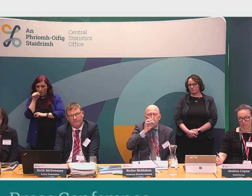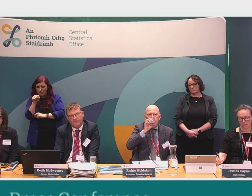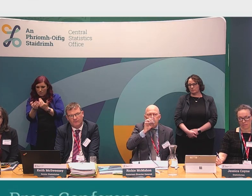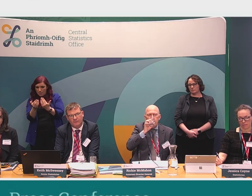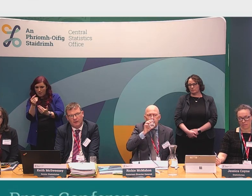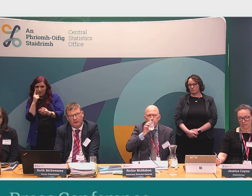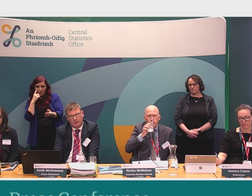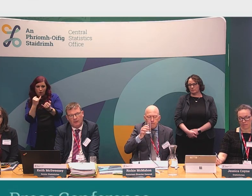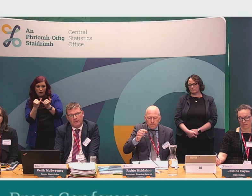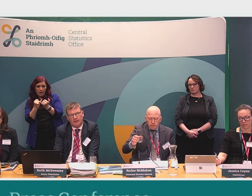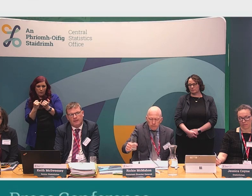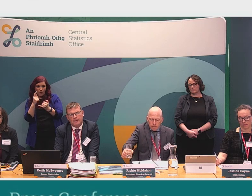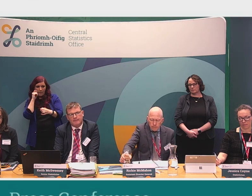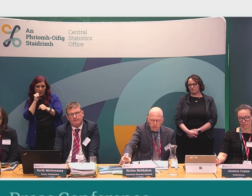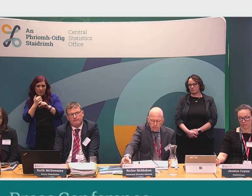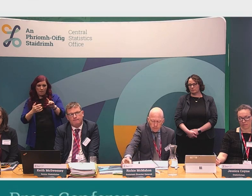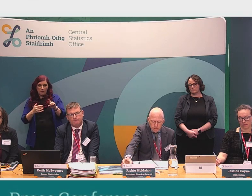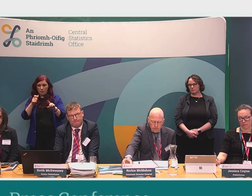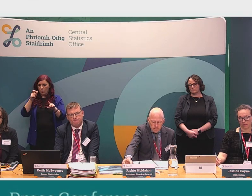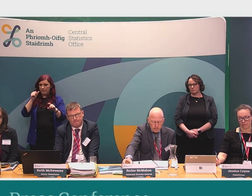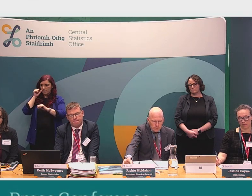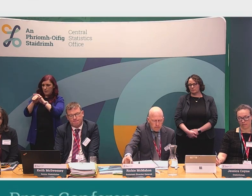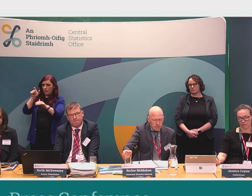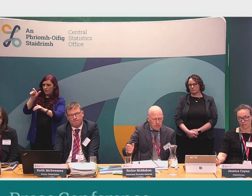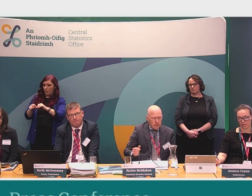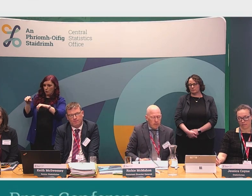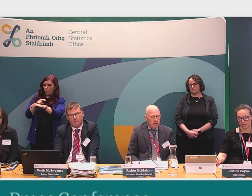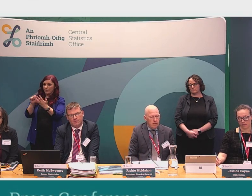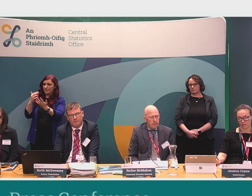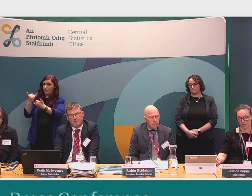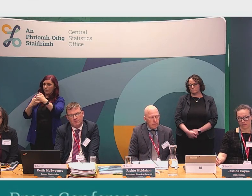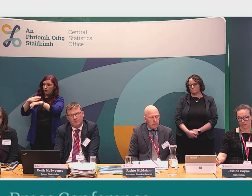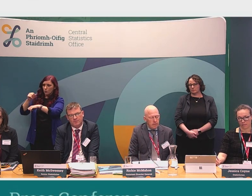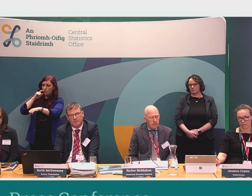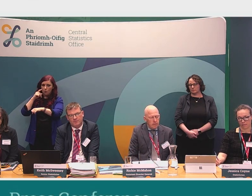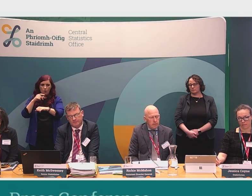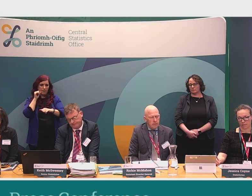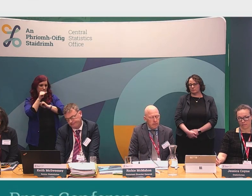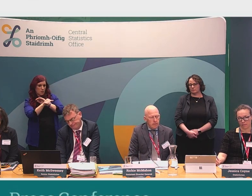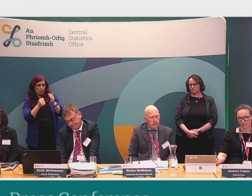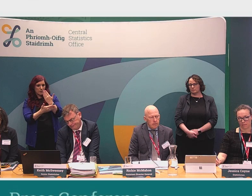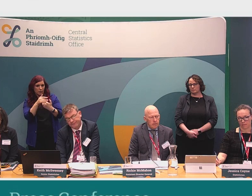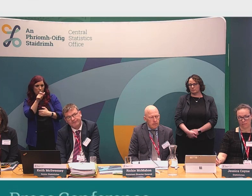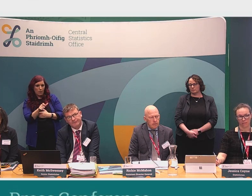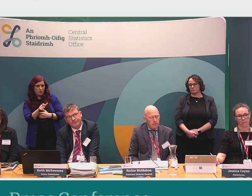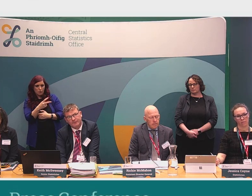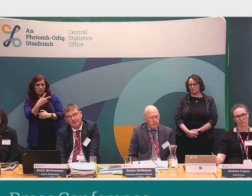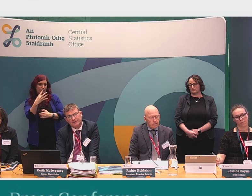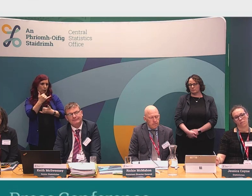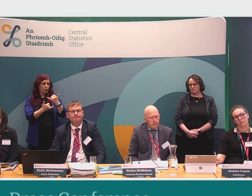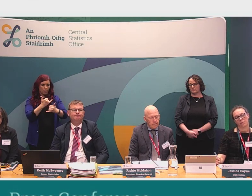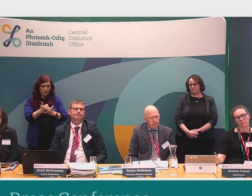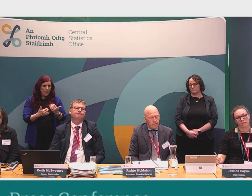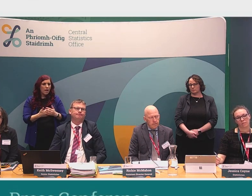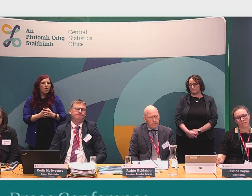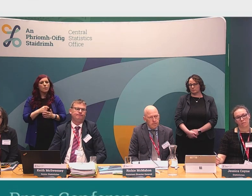life experience of someone over 65 and the life experience and the world that the 18 to 24-year-old experiences. Do